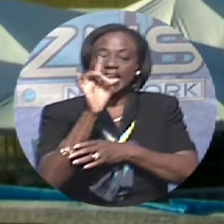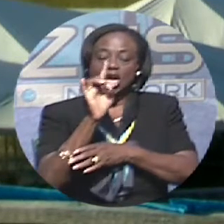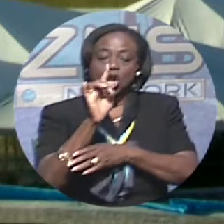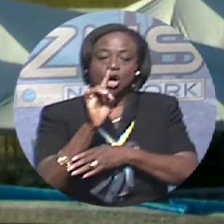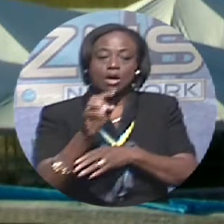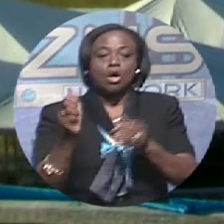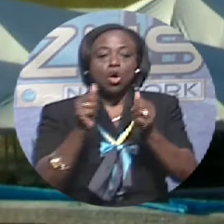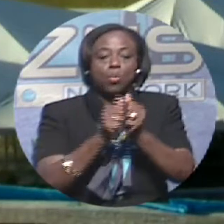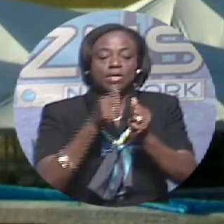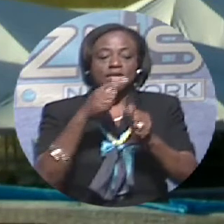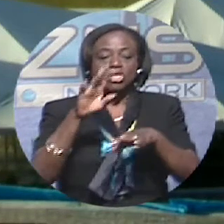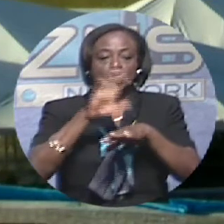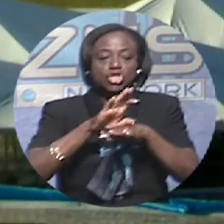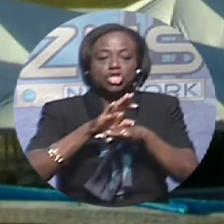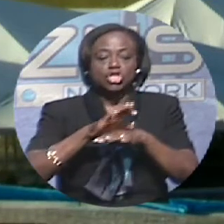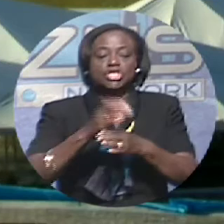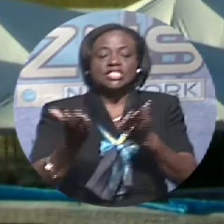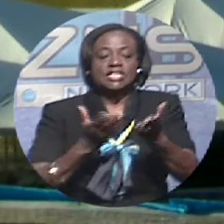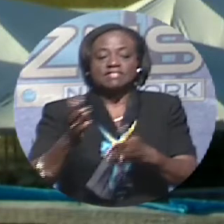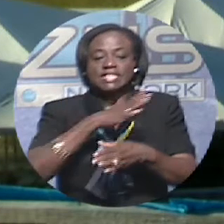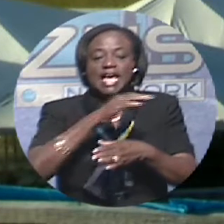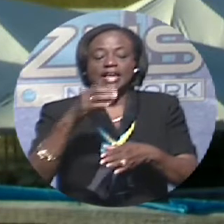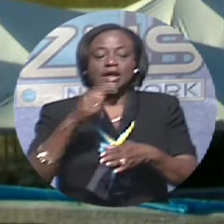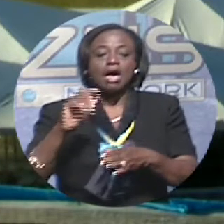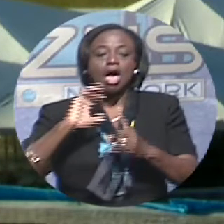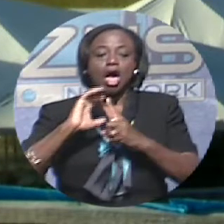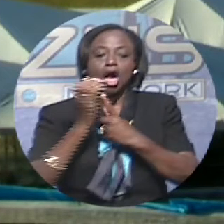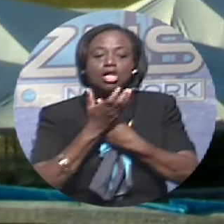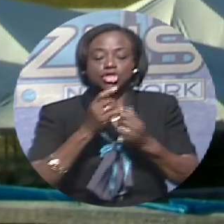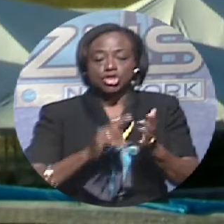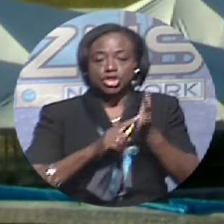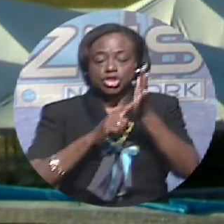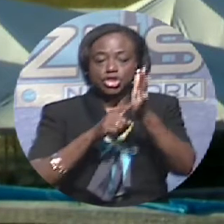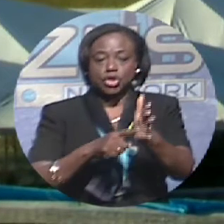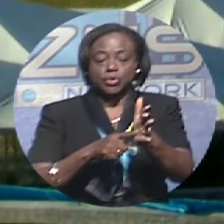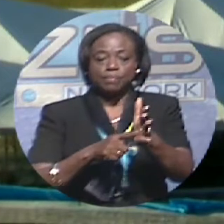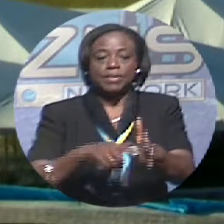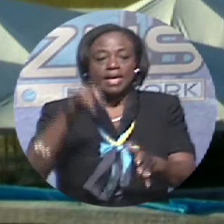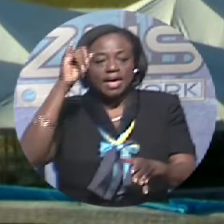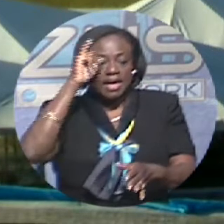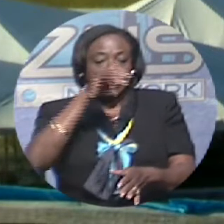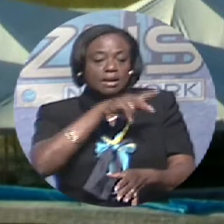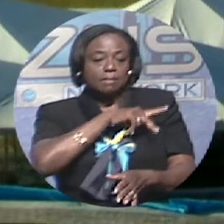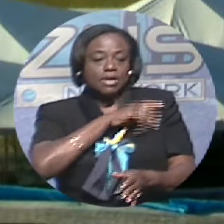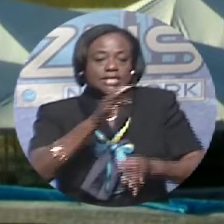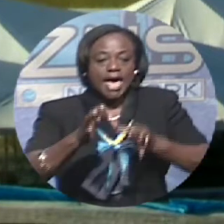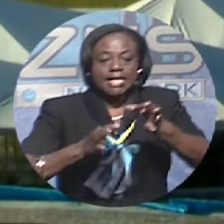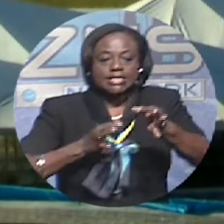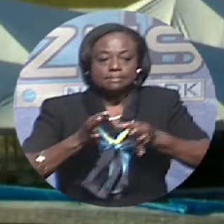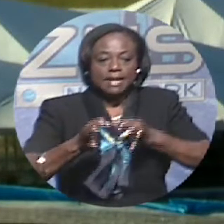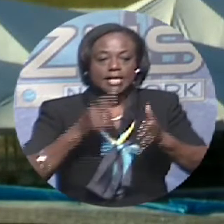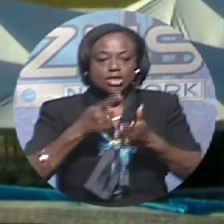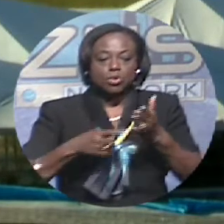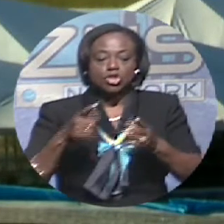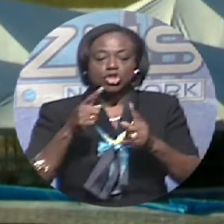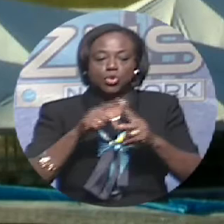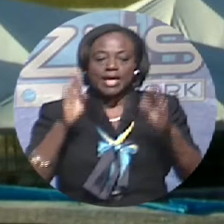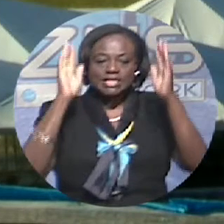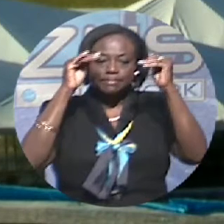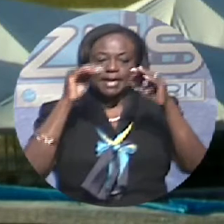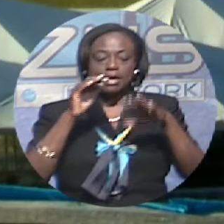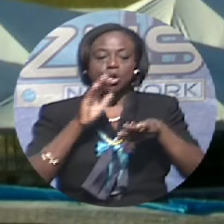followed by a cultural show. Director of the Bahamas National Independence Commission, Ian Portier, explains what you can expect on Clifford